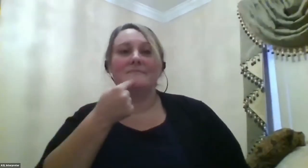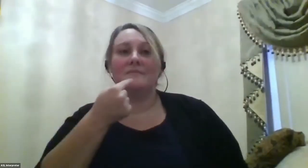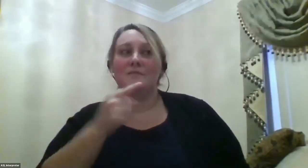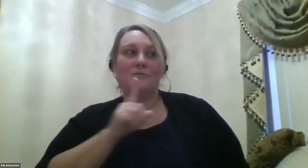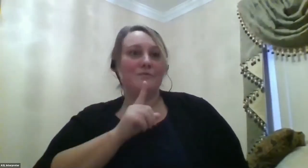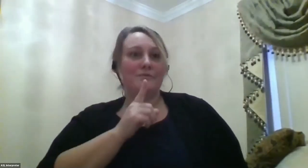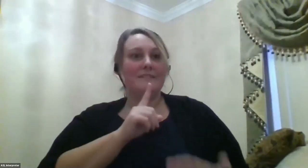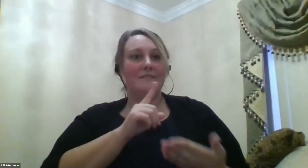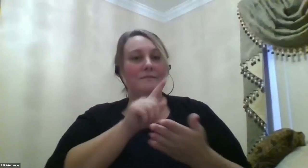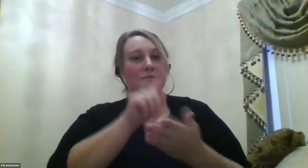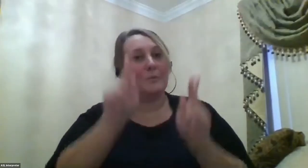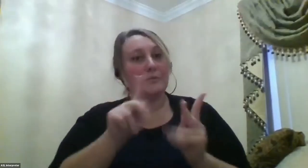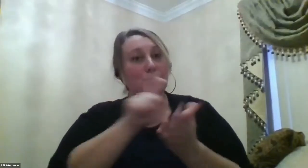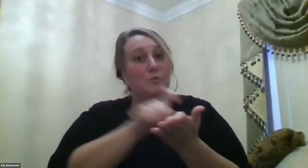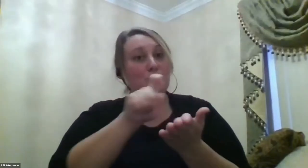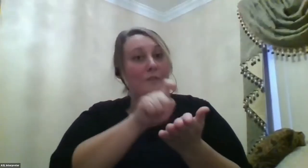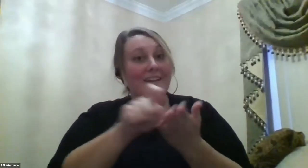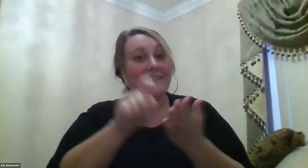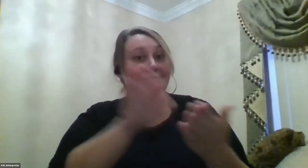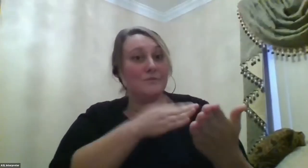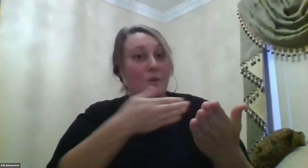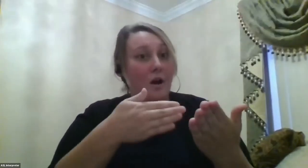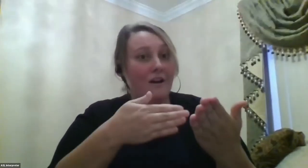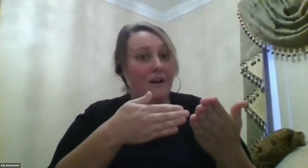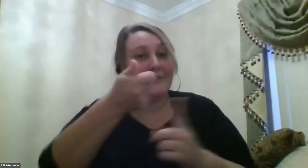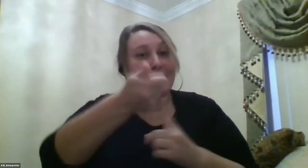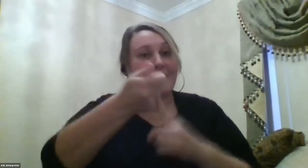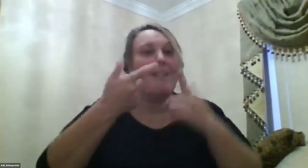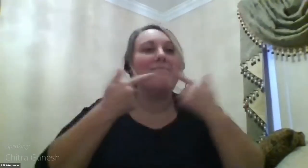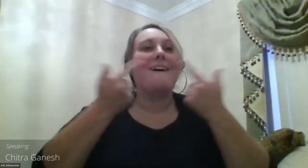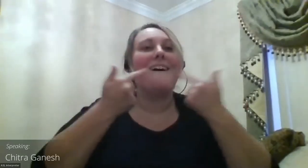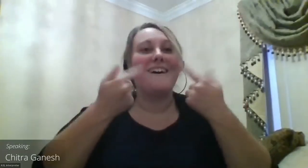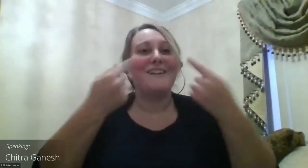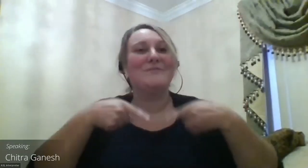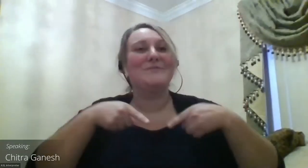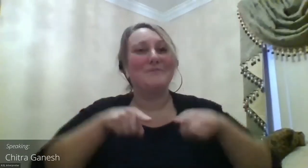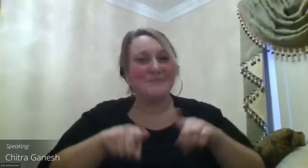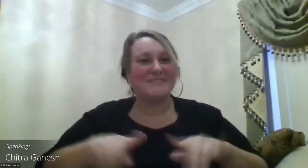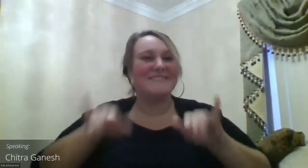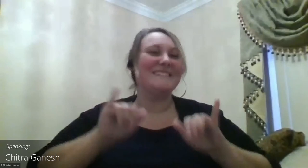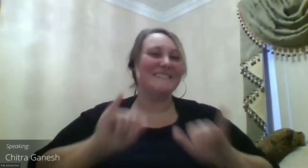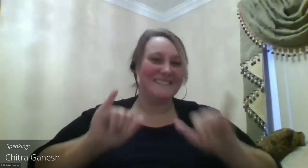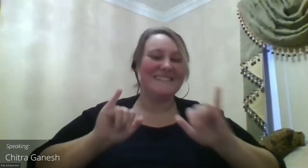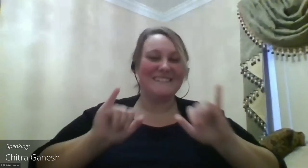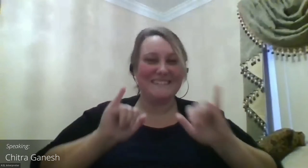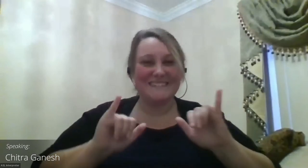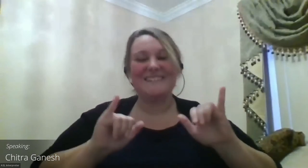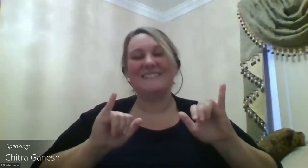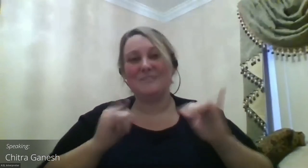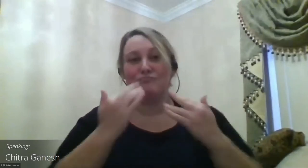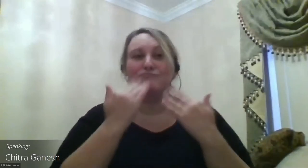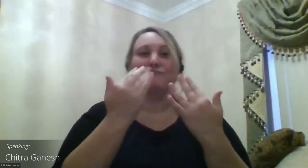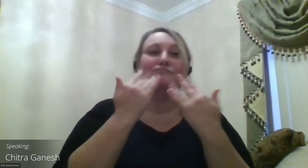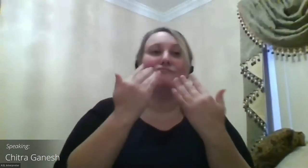laughing because it just goes into, I mean, she kind of, the, she meaning the